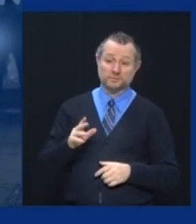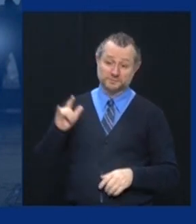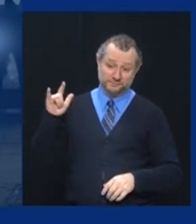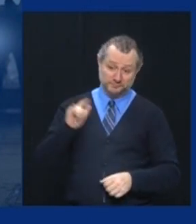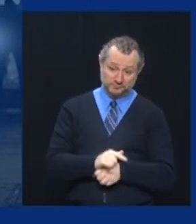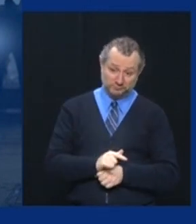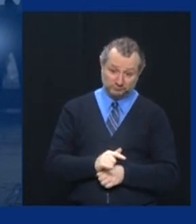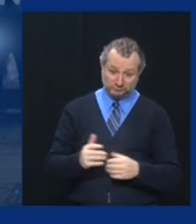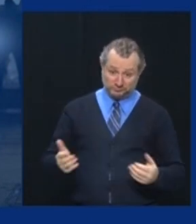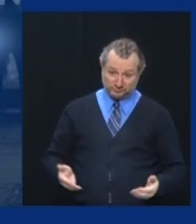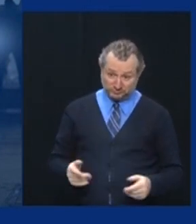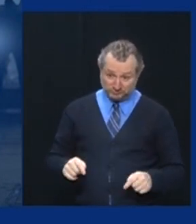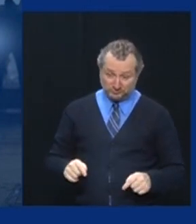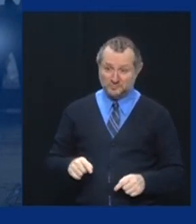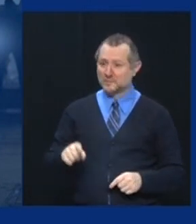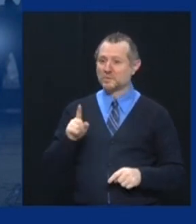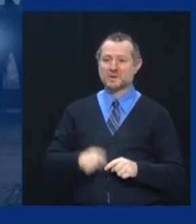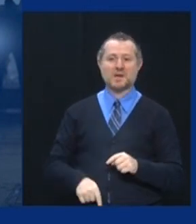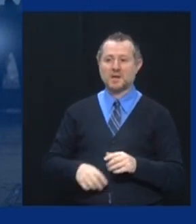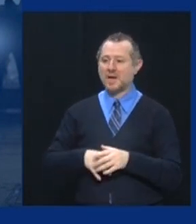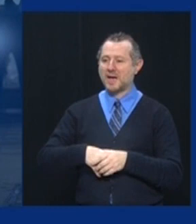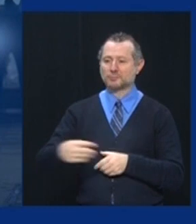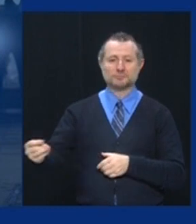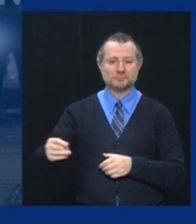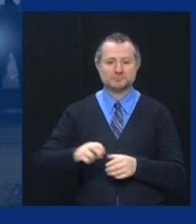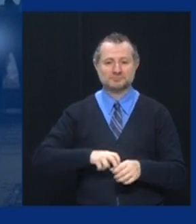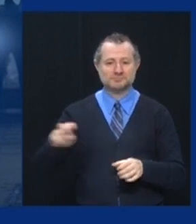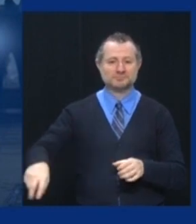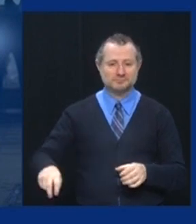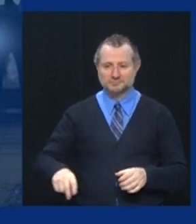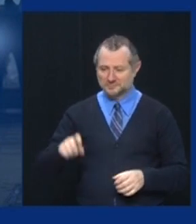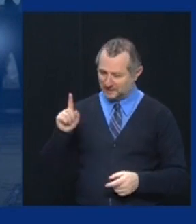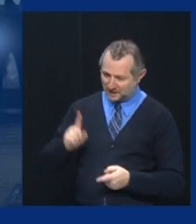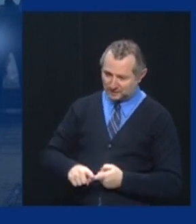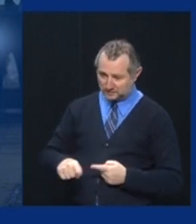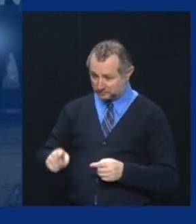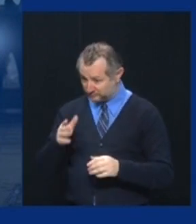to allow you in until you take a test.